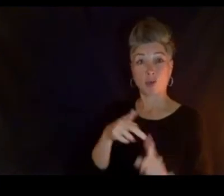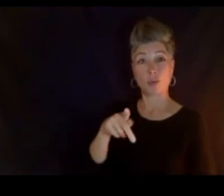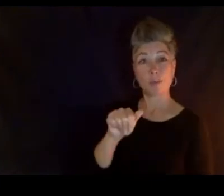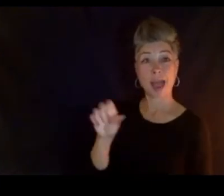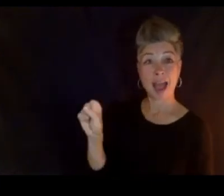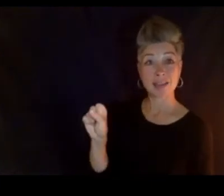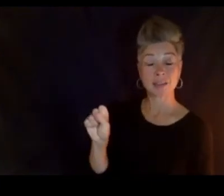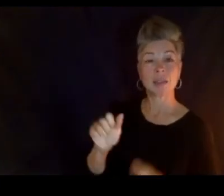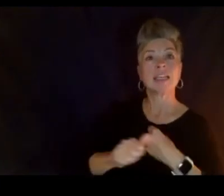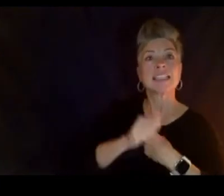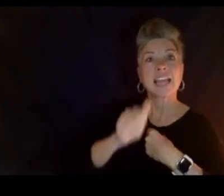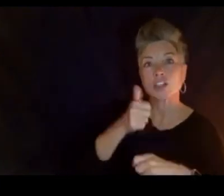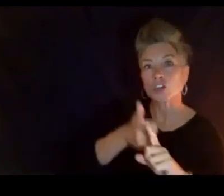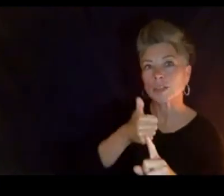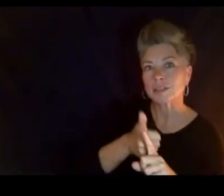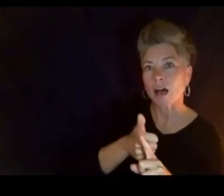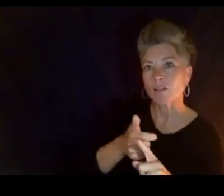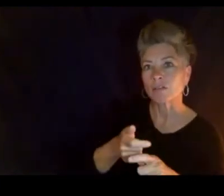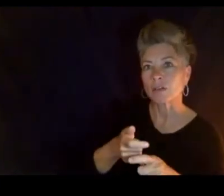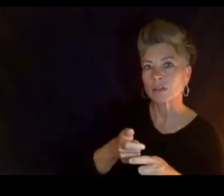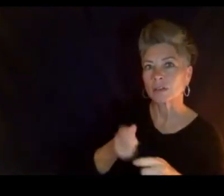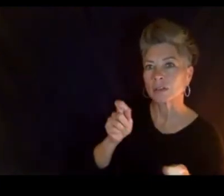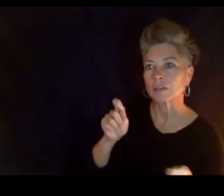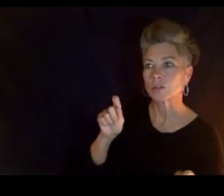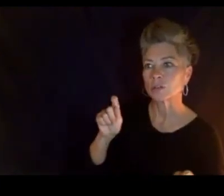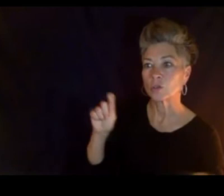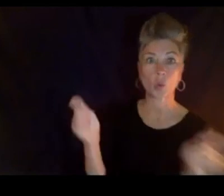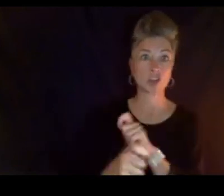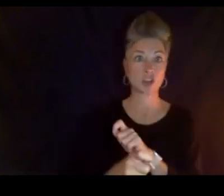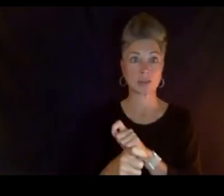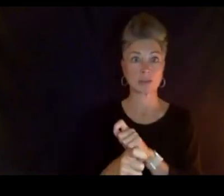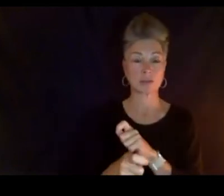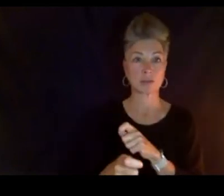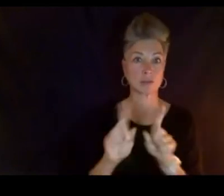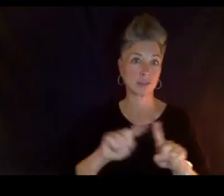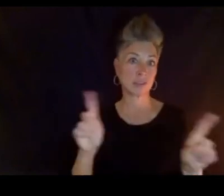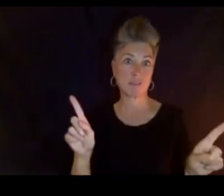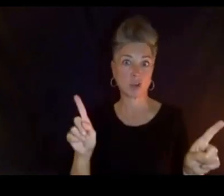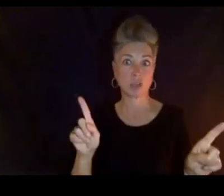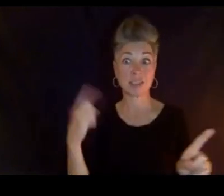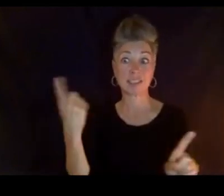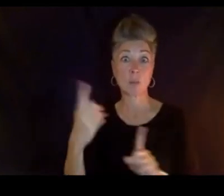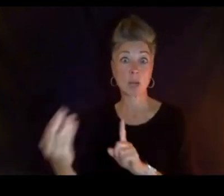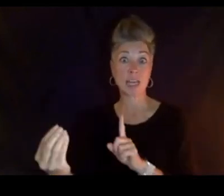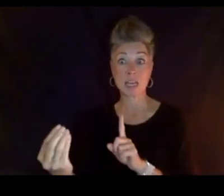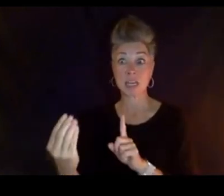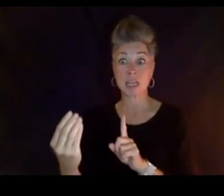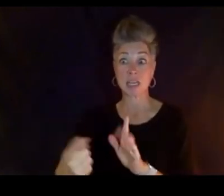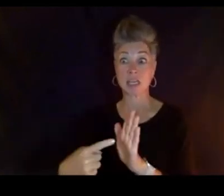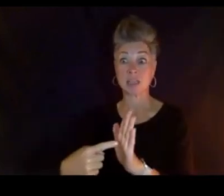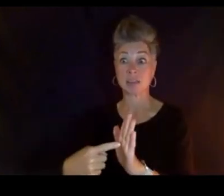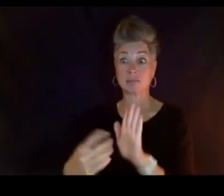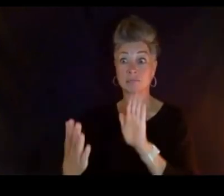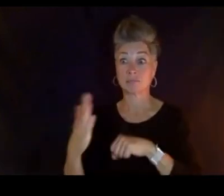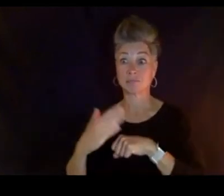because once you are exposed or someone exposes you without your permission, it becomes an entire different safety situation for